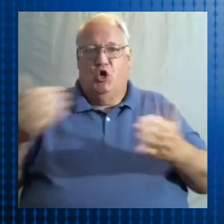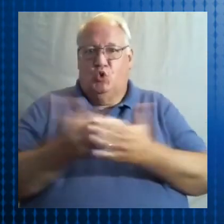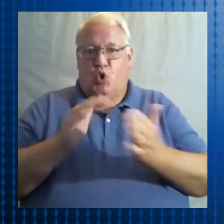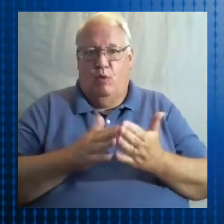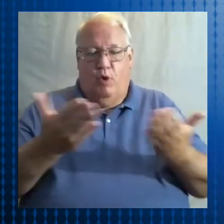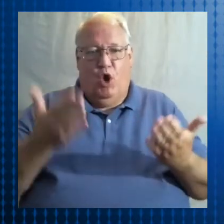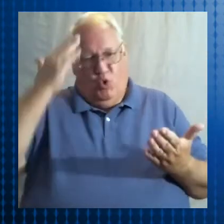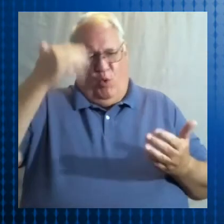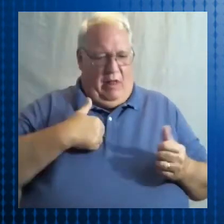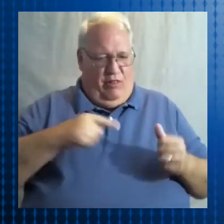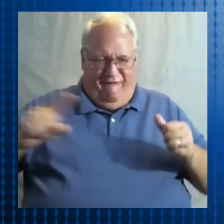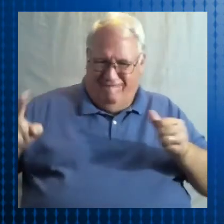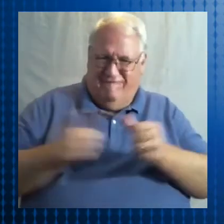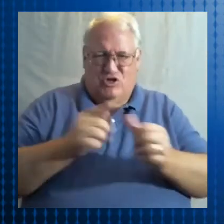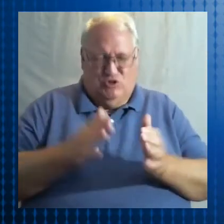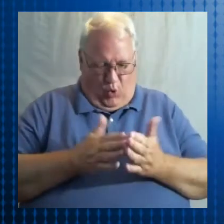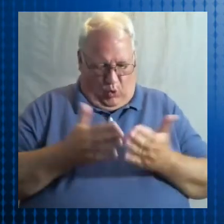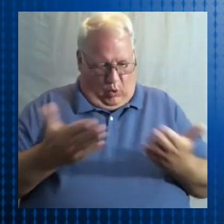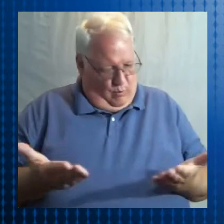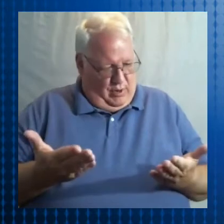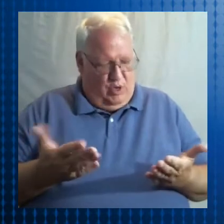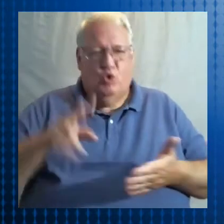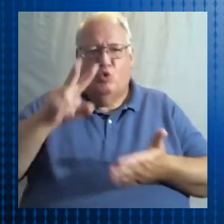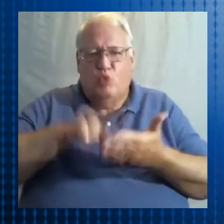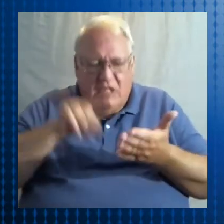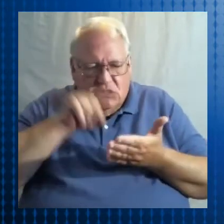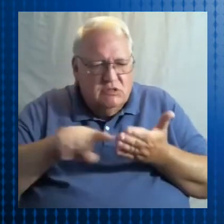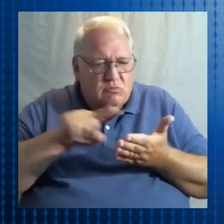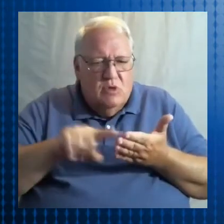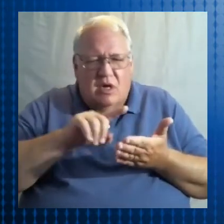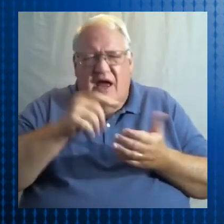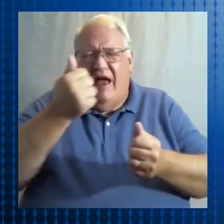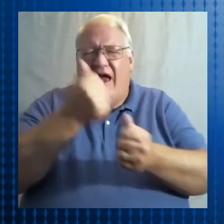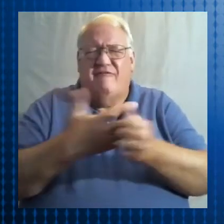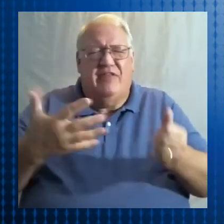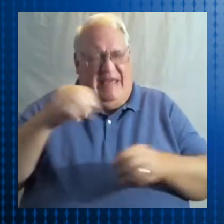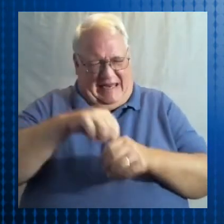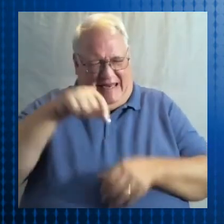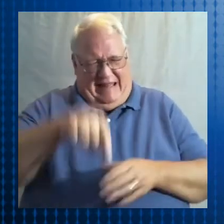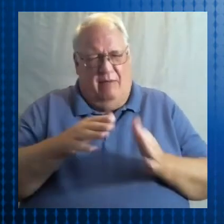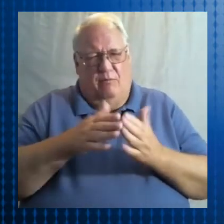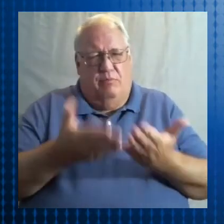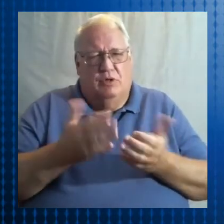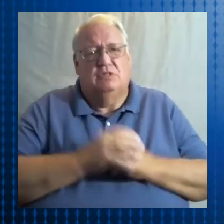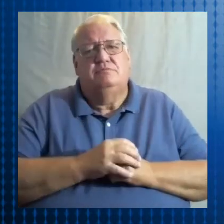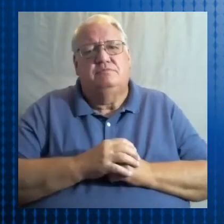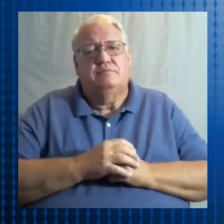the first one to open it and to read and just explore and discover all the many things that are found within that piece of